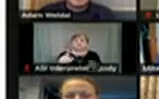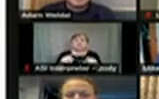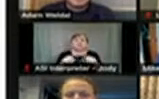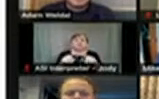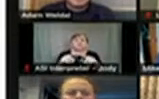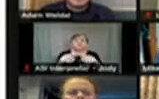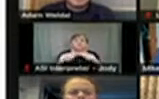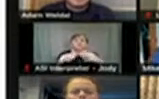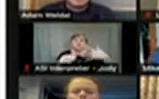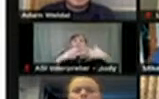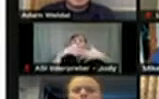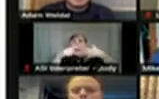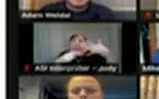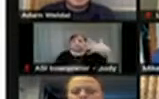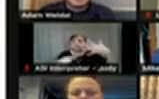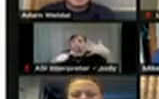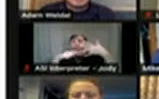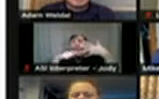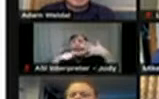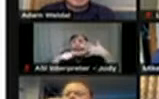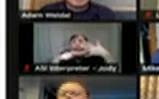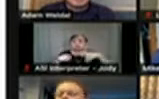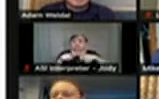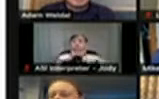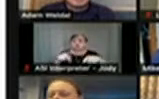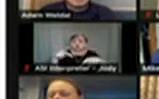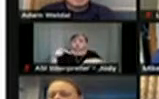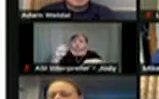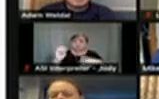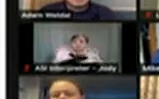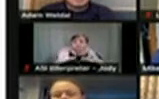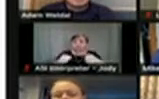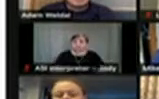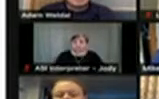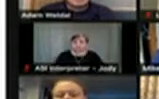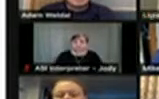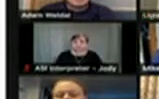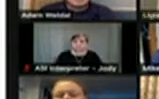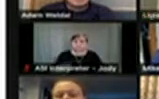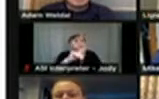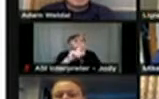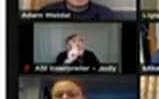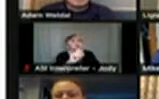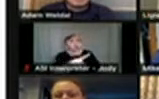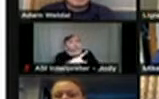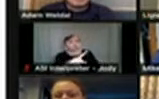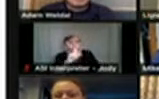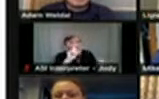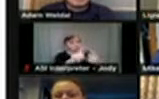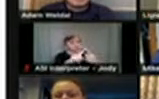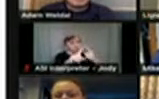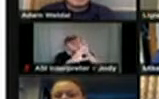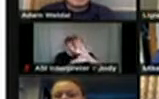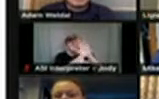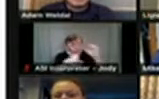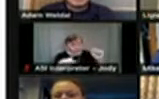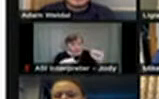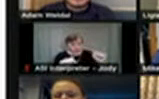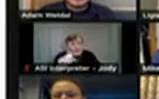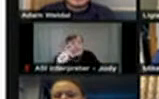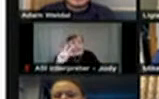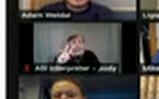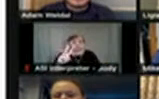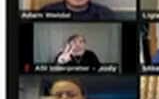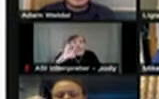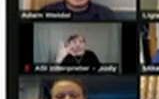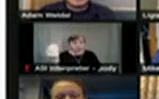classes. Well, let me ask the superintendent. I assume while outside is a catch-all for events not listed here, right? So